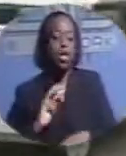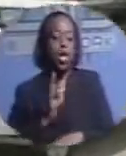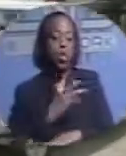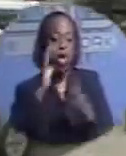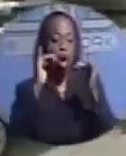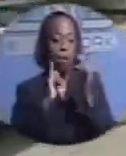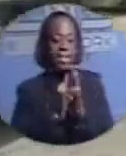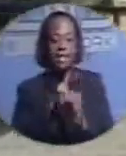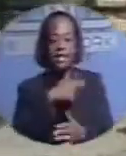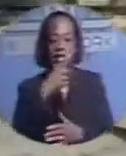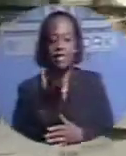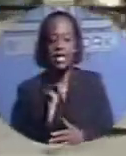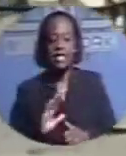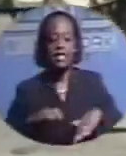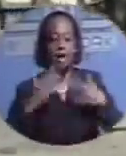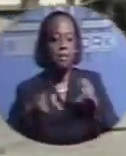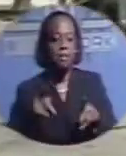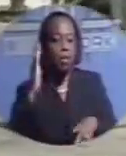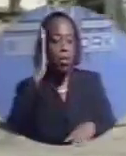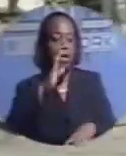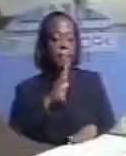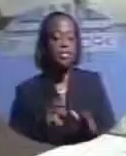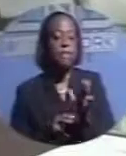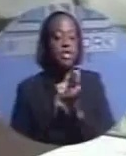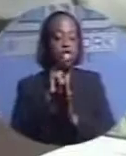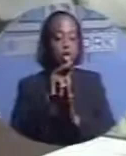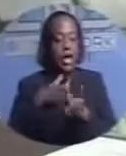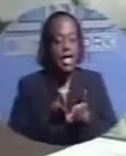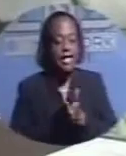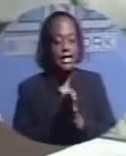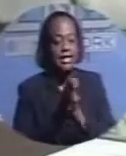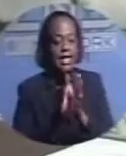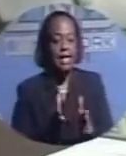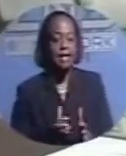the mature sailors that you see during